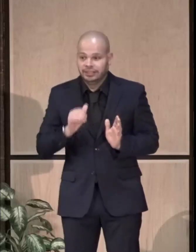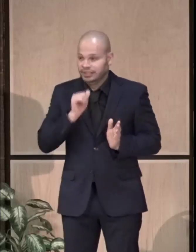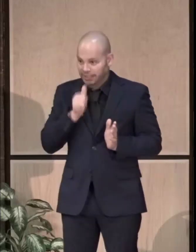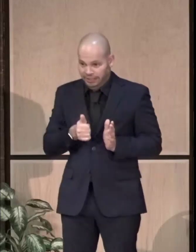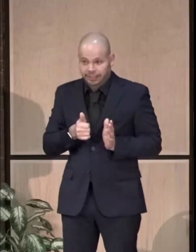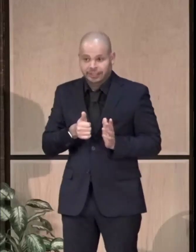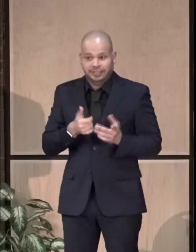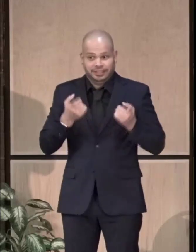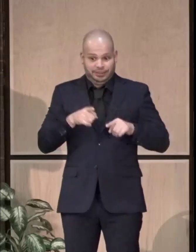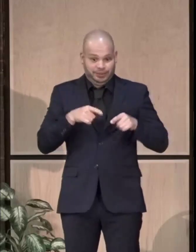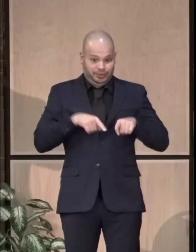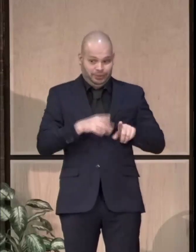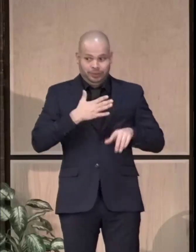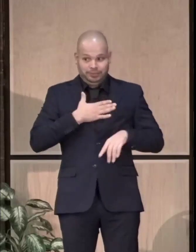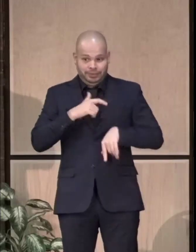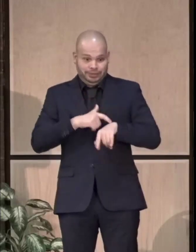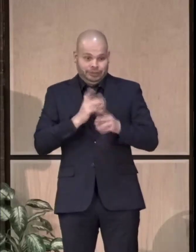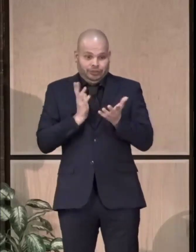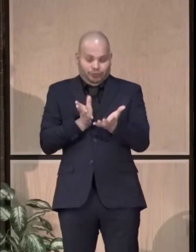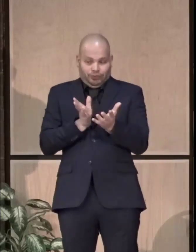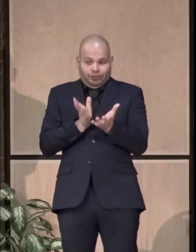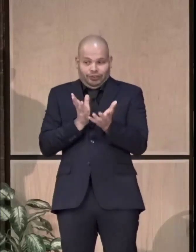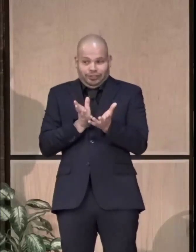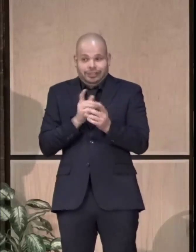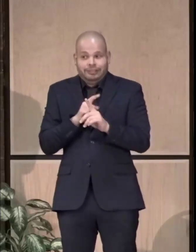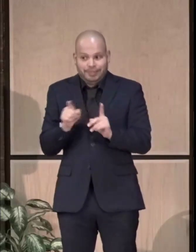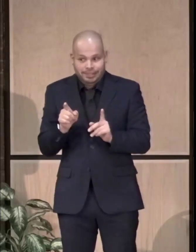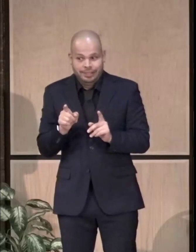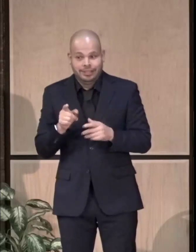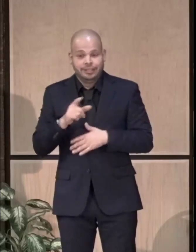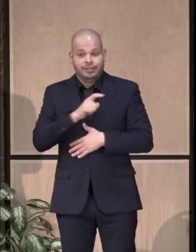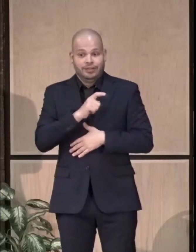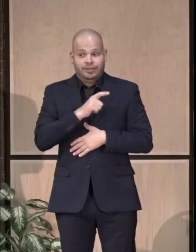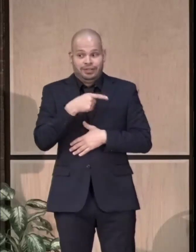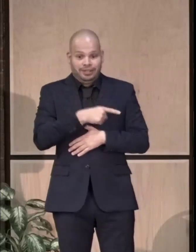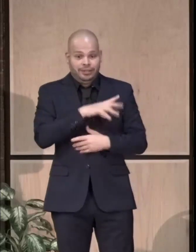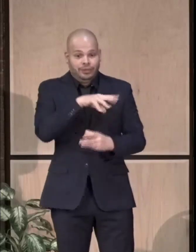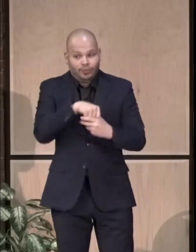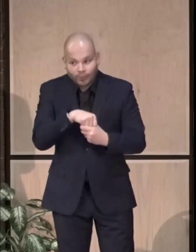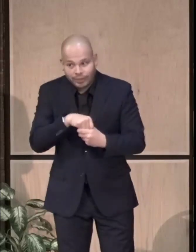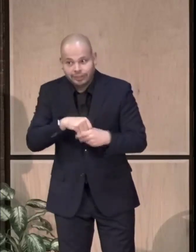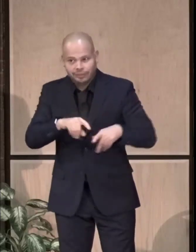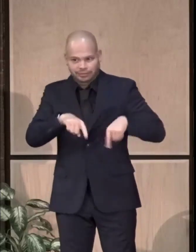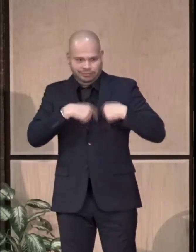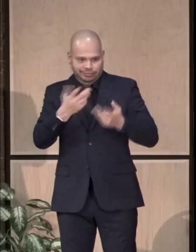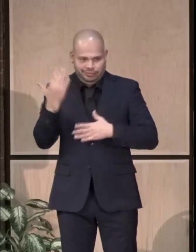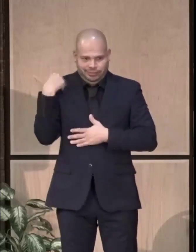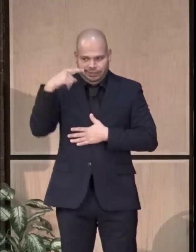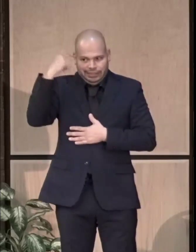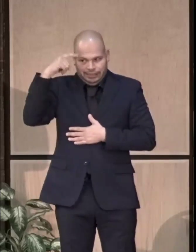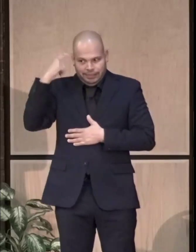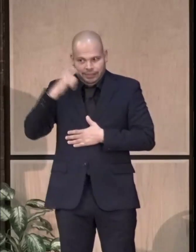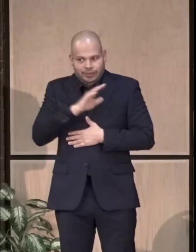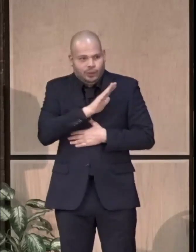I also know that they were involved throughout the summer as well and have their own evaluation or their own experience with him. So when we did this